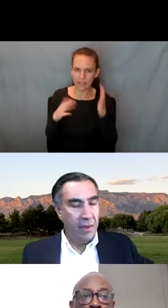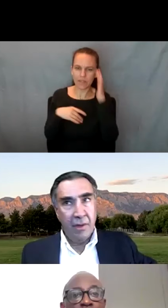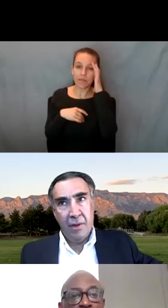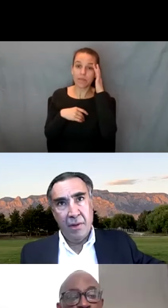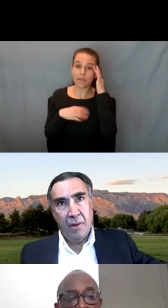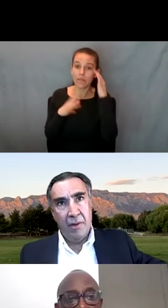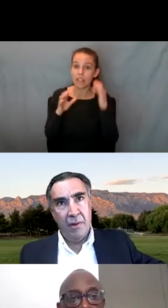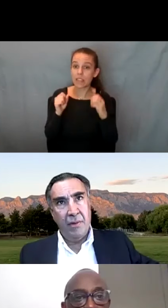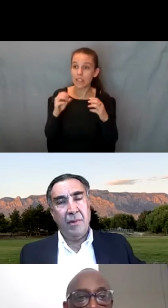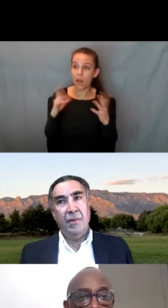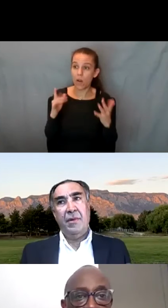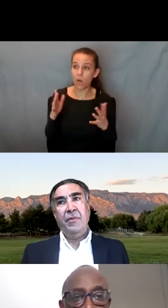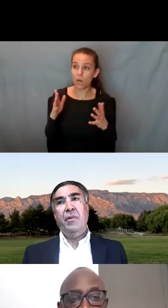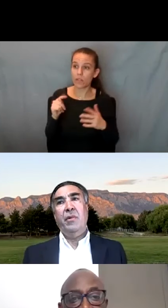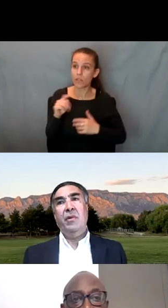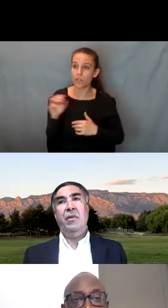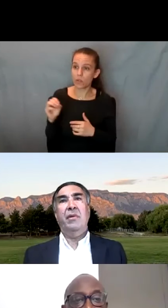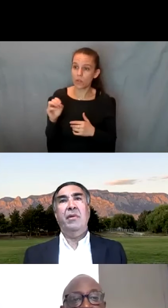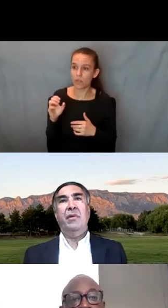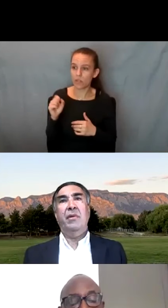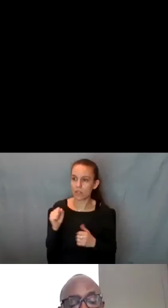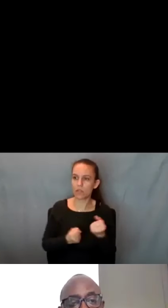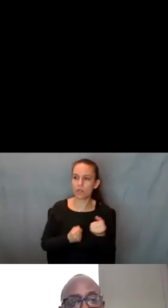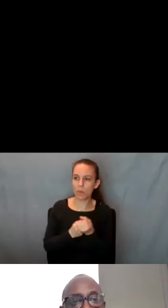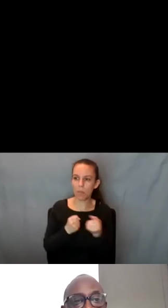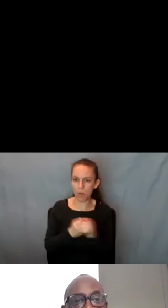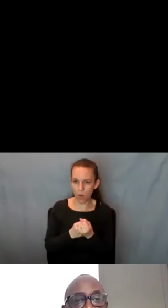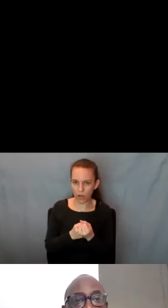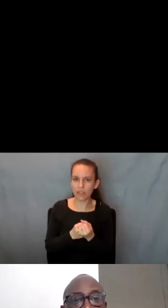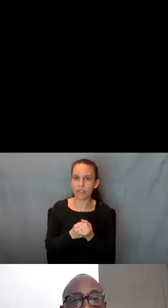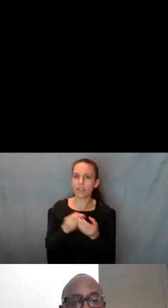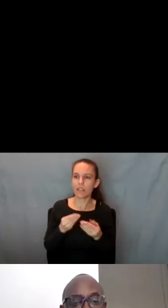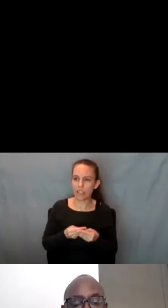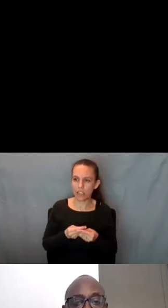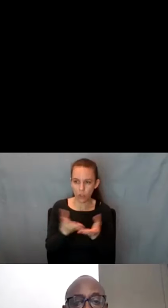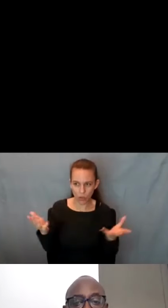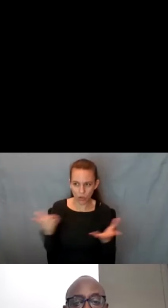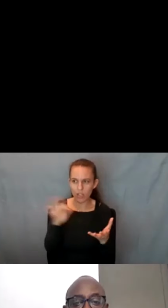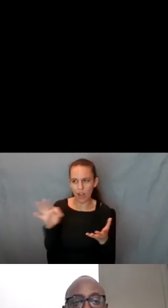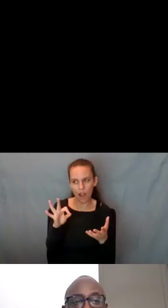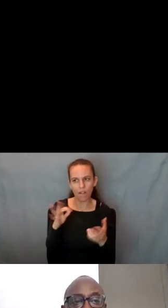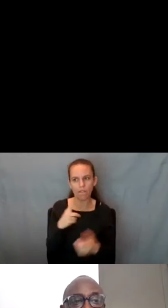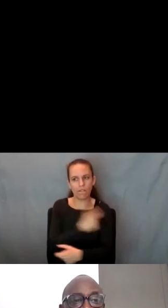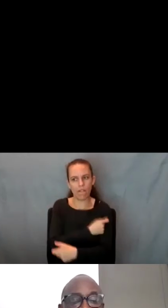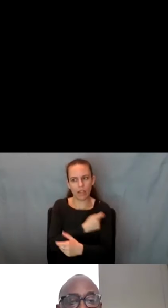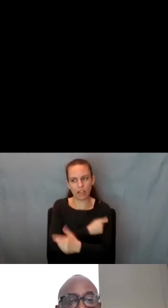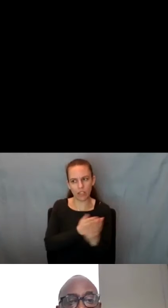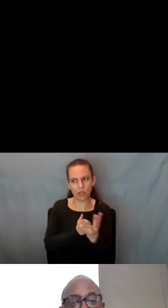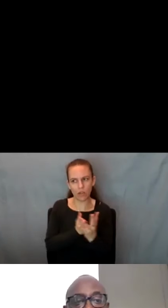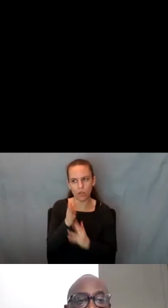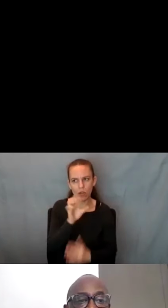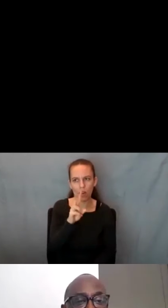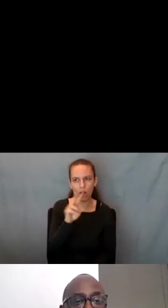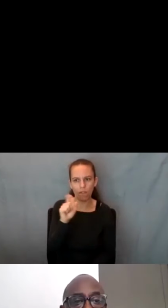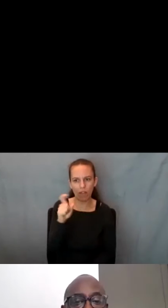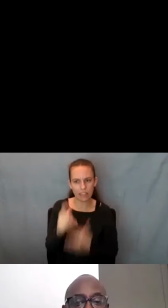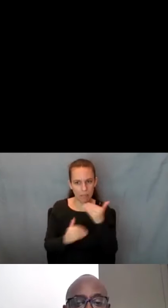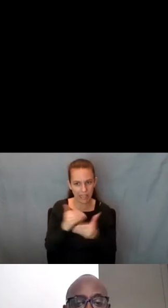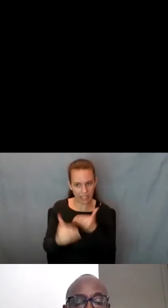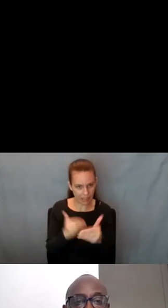So to support the distribution of the vaccines through the COVAX mechanism,